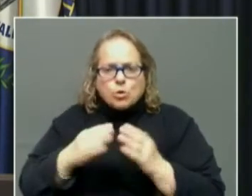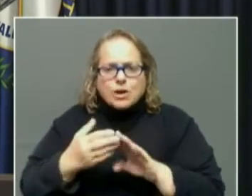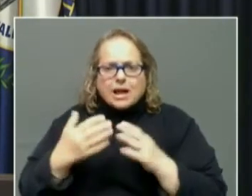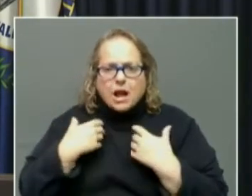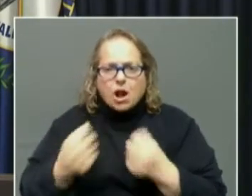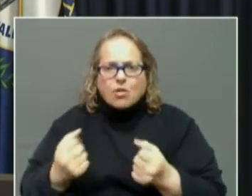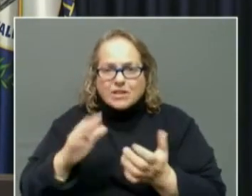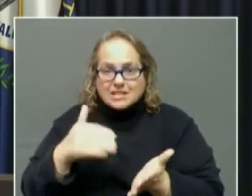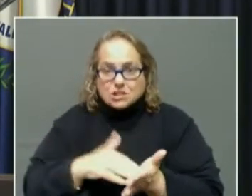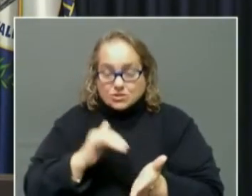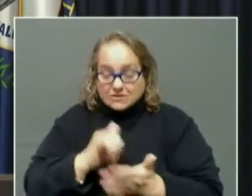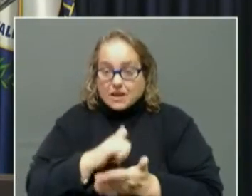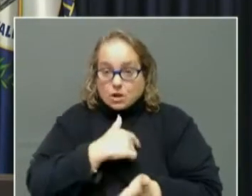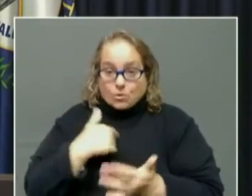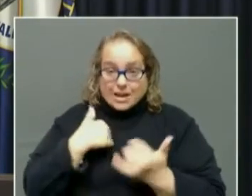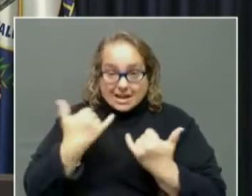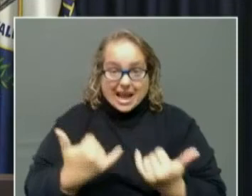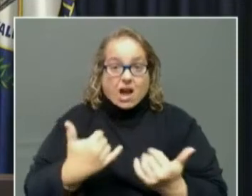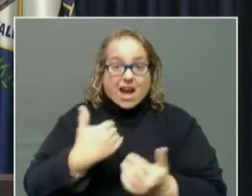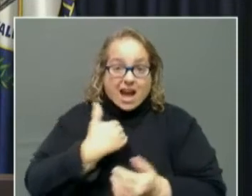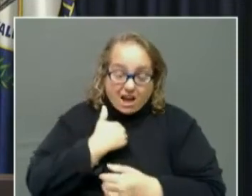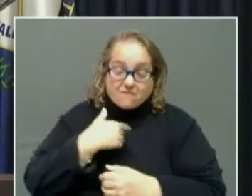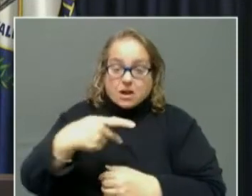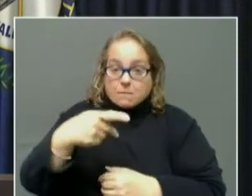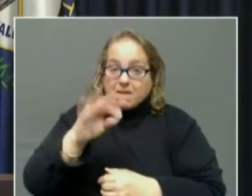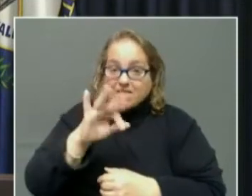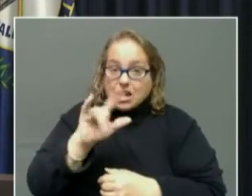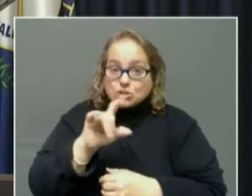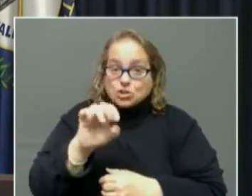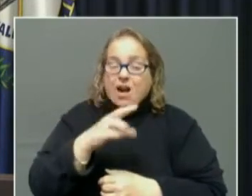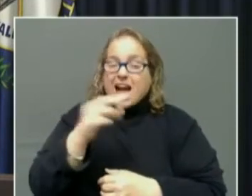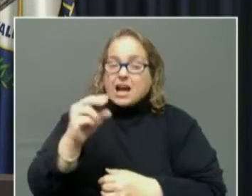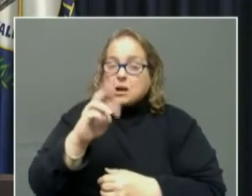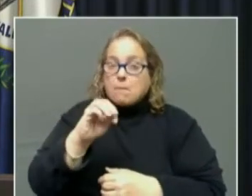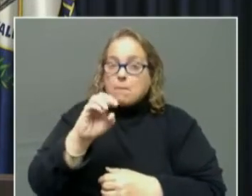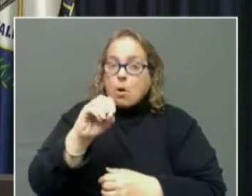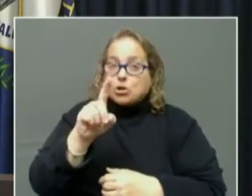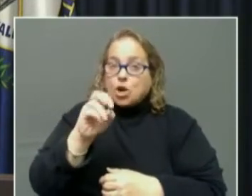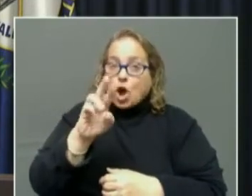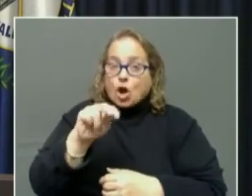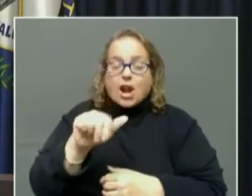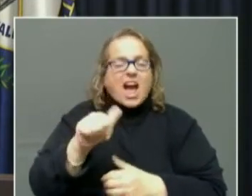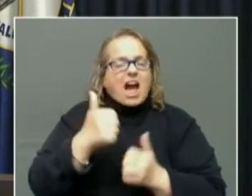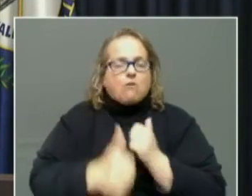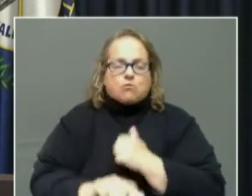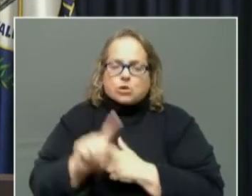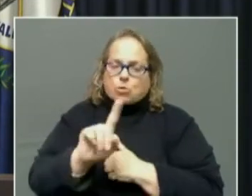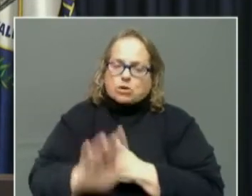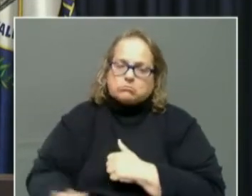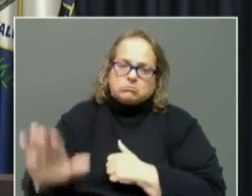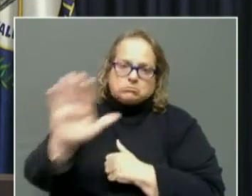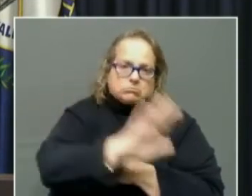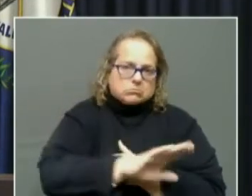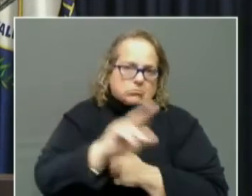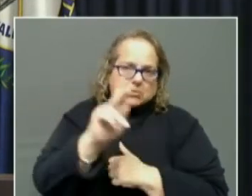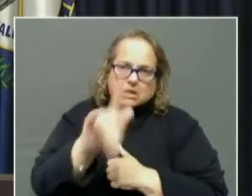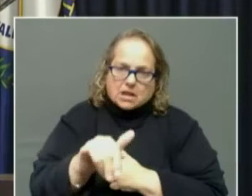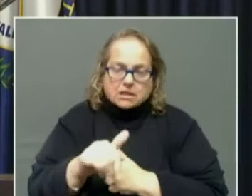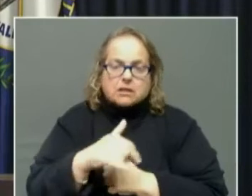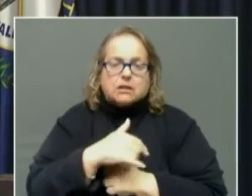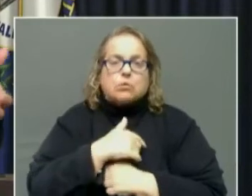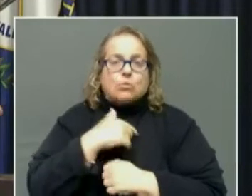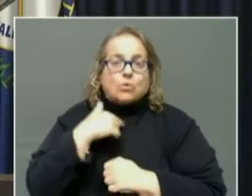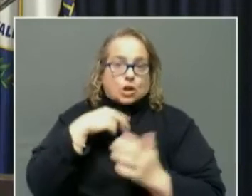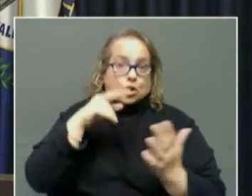have Pfizer and Moderna everywhere. And we read out on Mondays and Thursdays where there